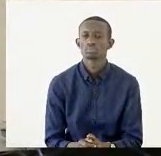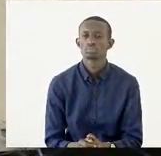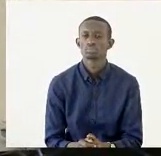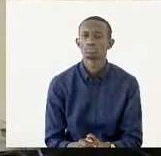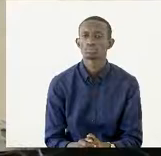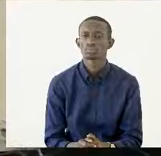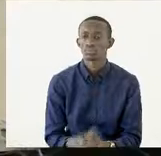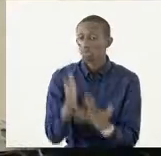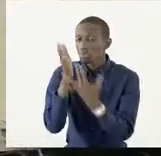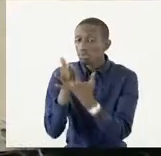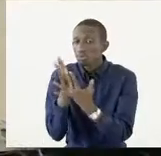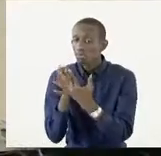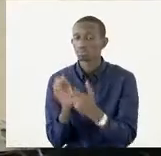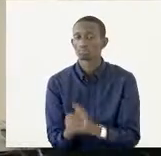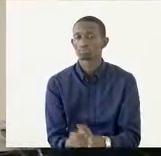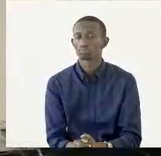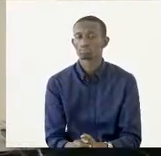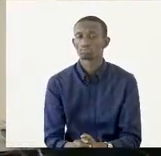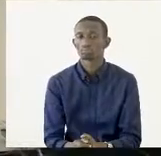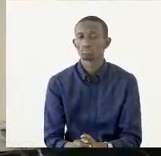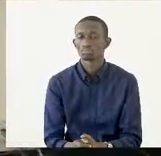how can you distinguish between,